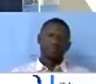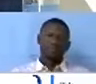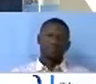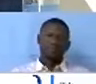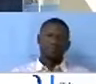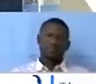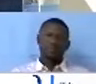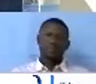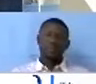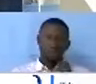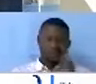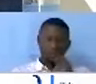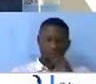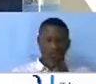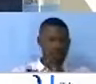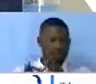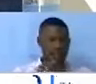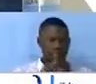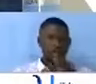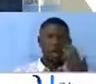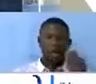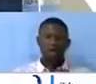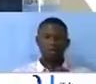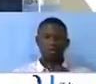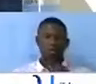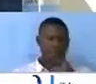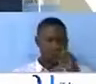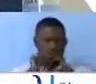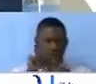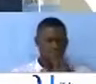He was trying to describe the interrogations that was